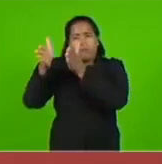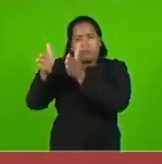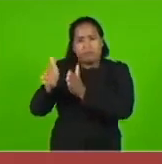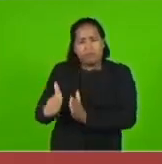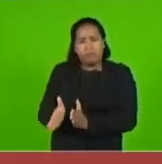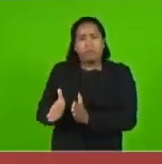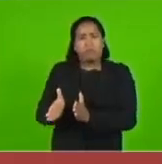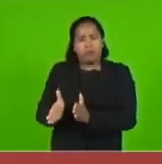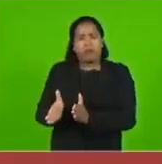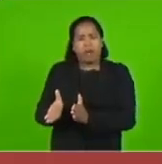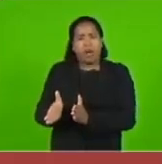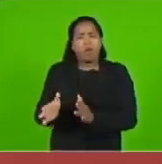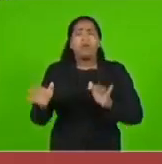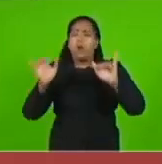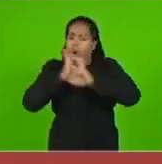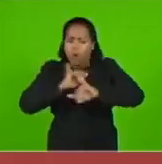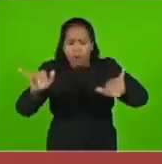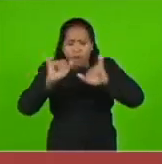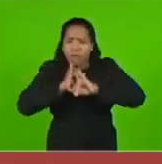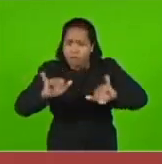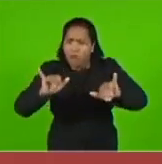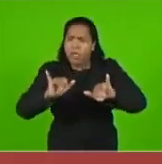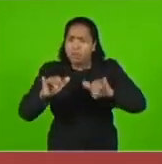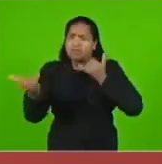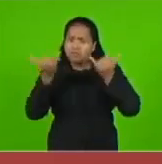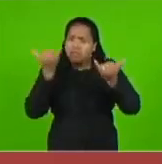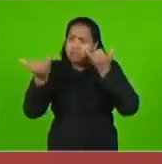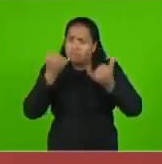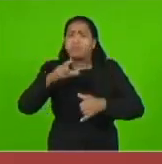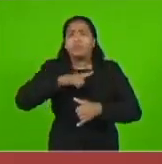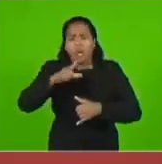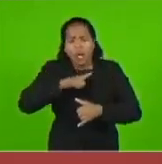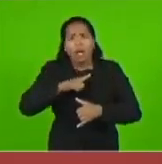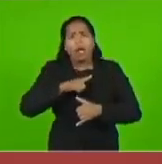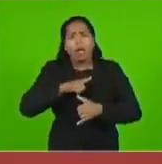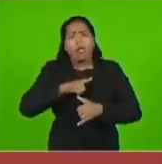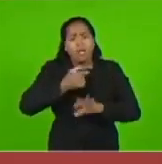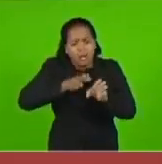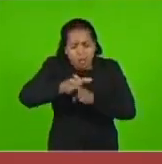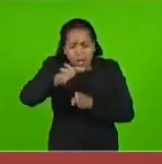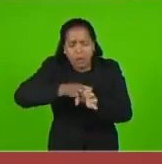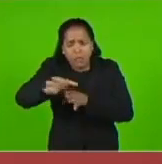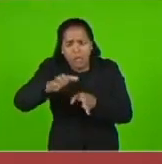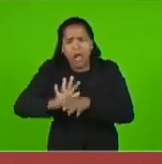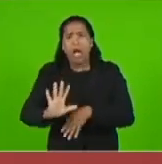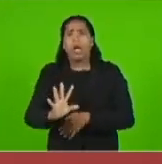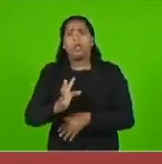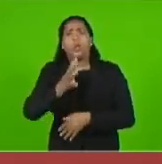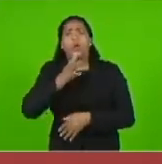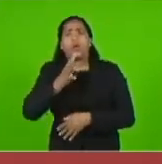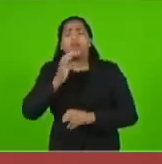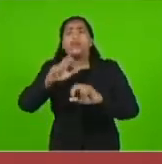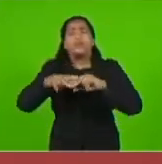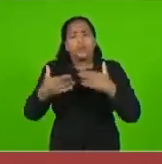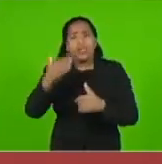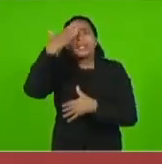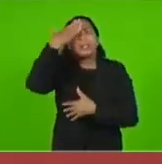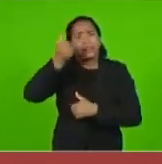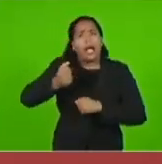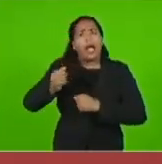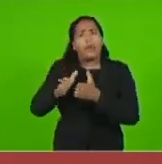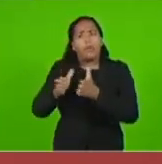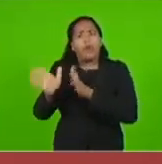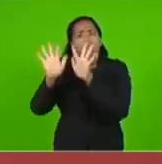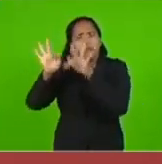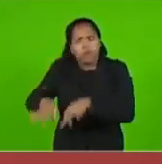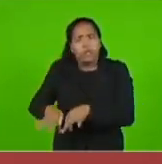church is being warned. Why is it being warned? Because the church knows that its time is